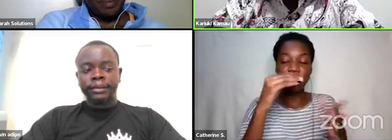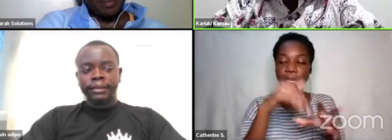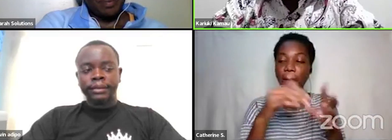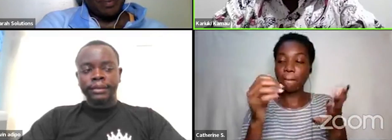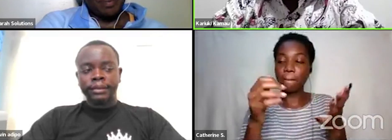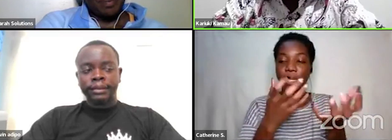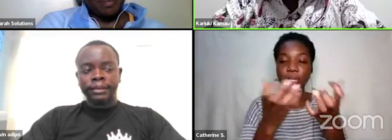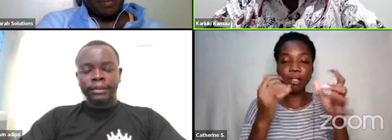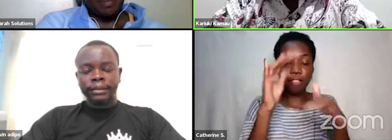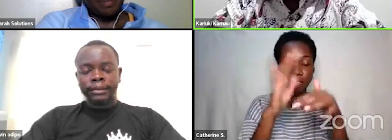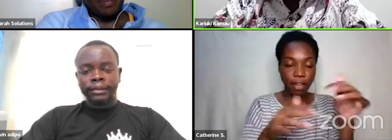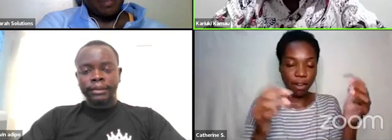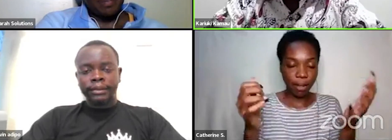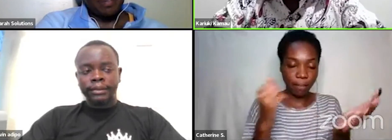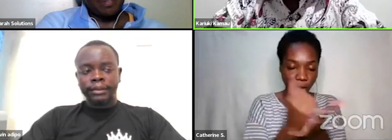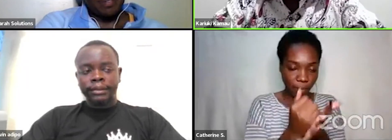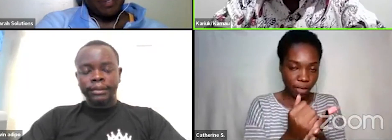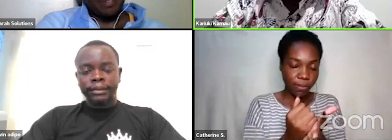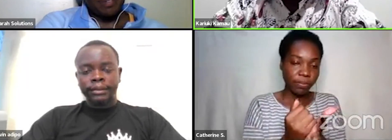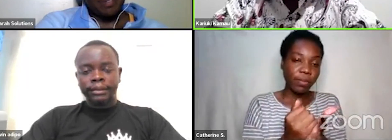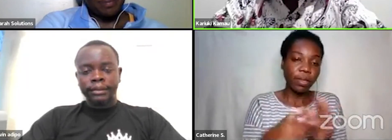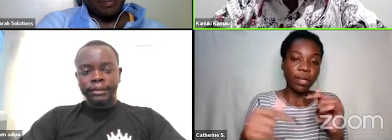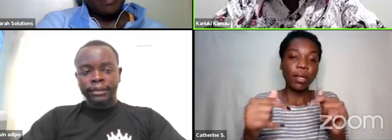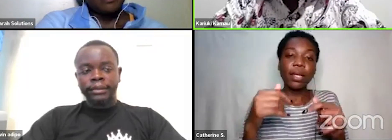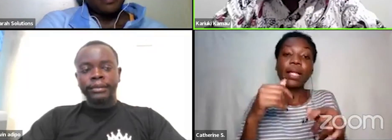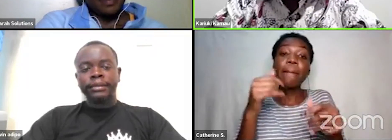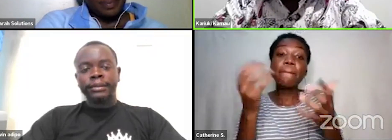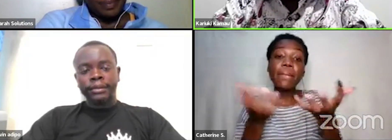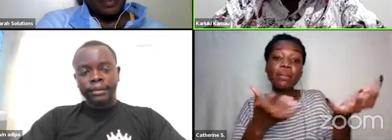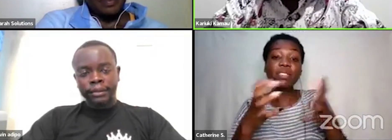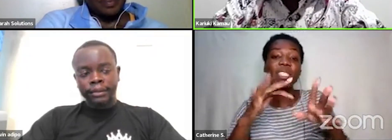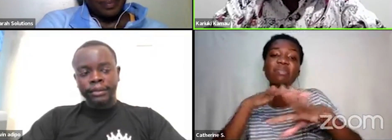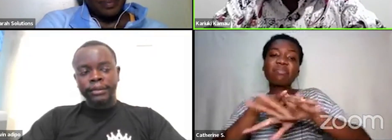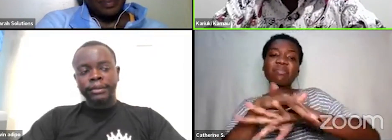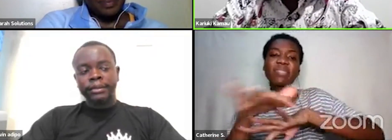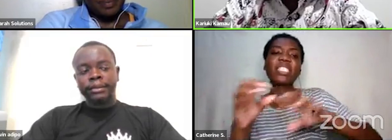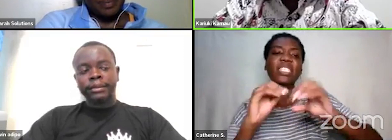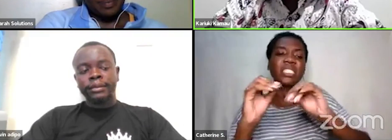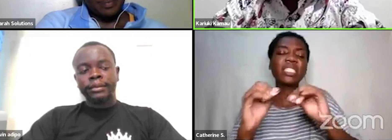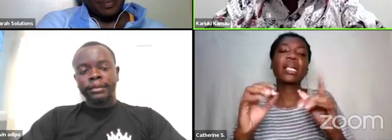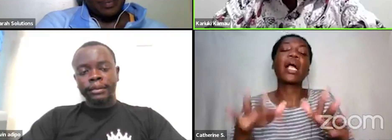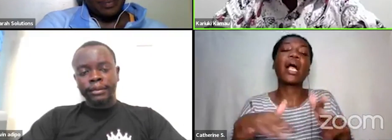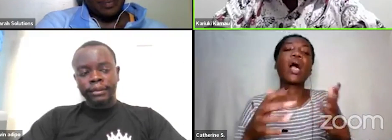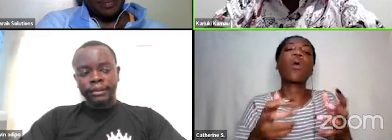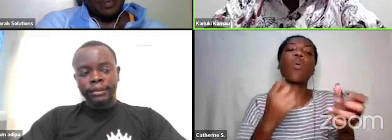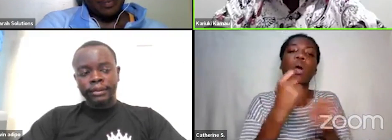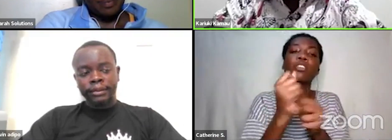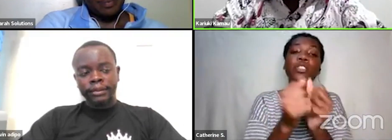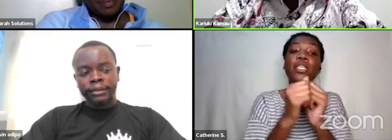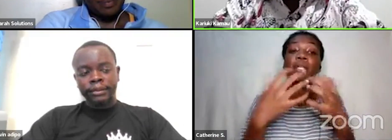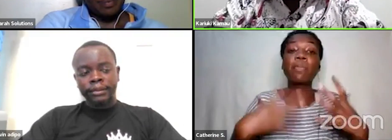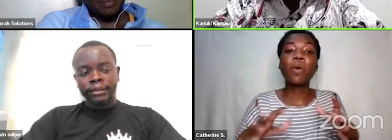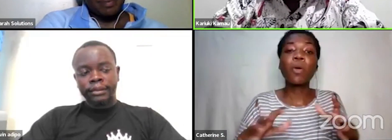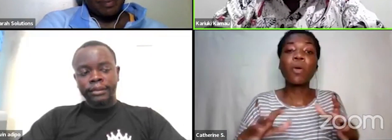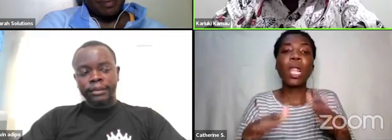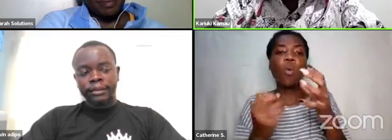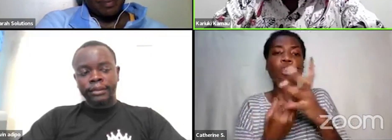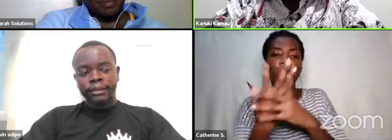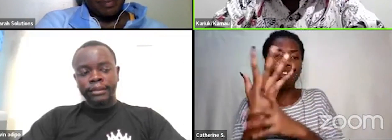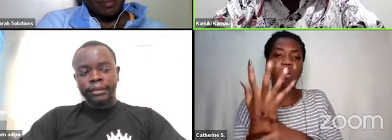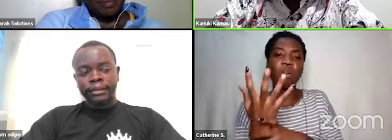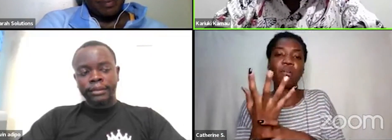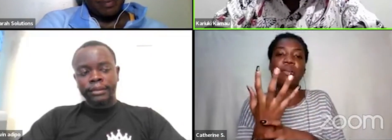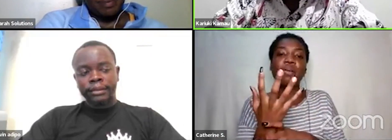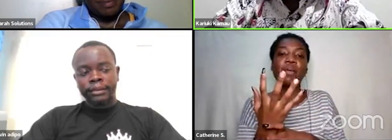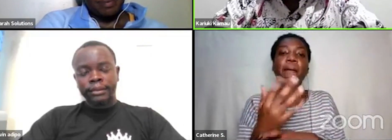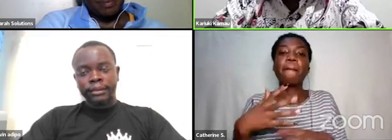In business, it teaches you a lot. It's diverse. It teaches how to deal with people. It teaches how to grow. And I have